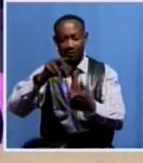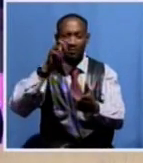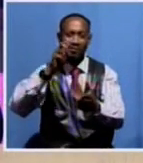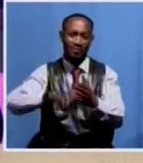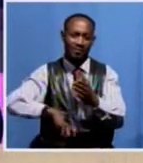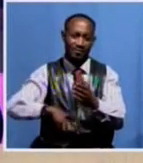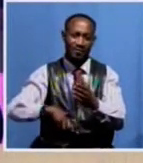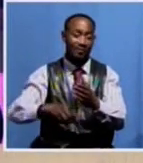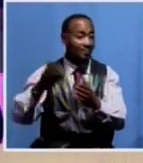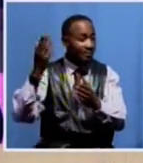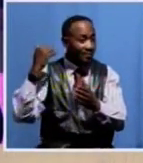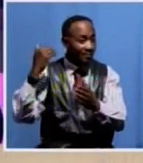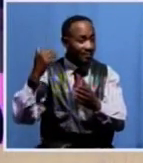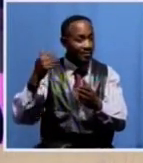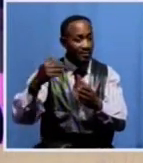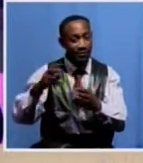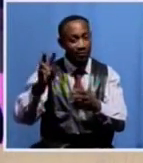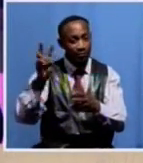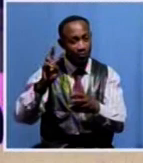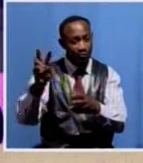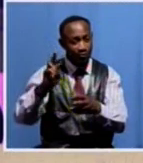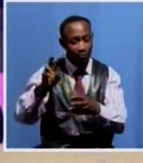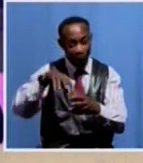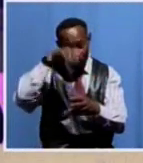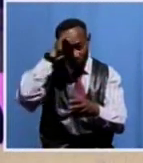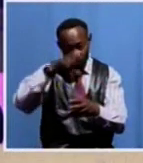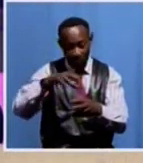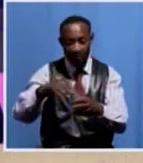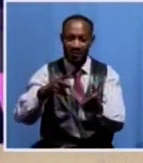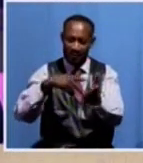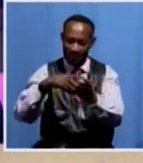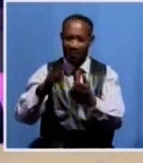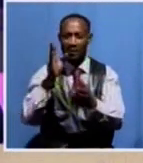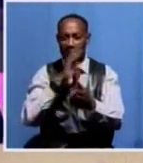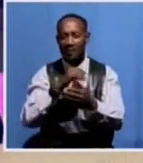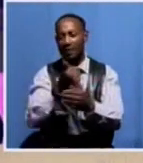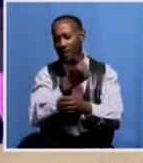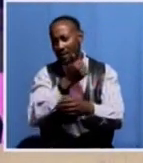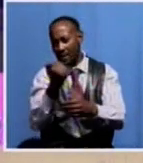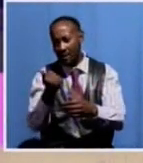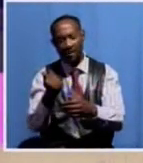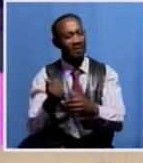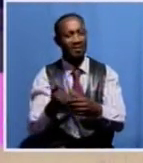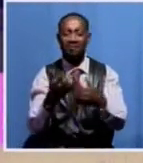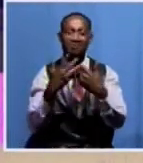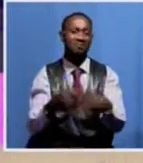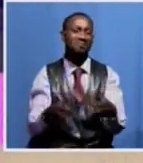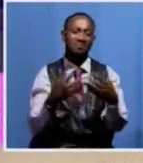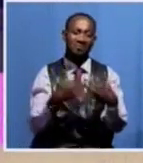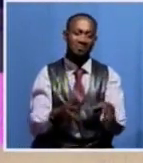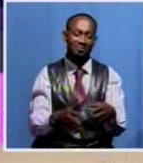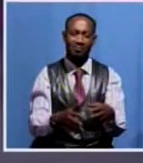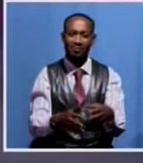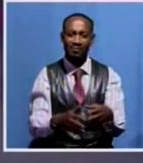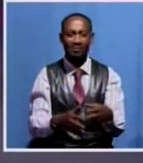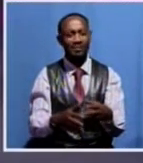program, that maybe 2 mines only declared profit. Well, the others have been making losses for the 16, 20 years they've been around. You are confusing two